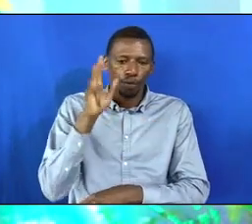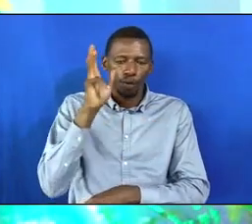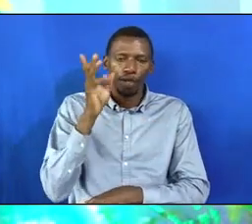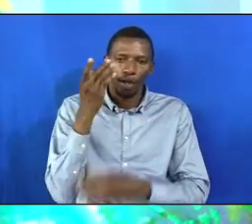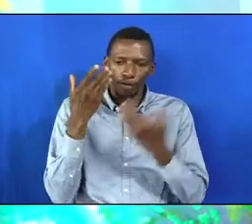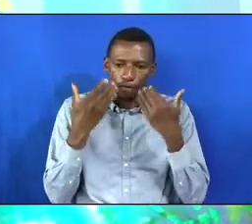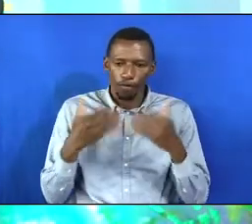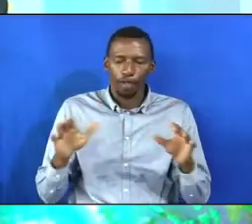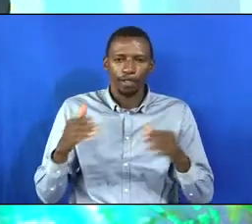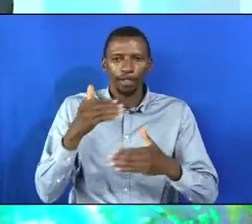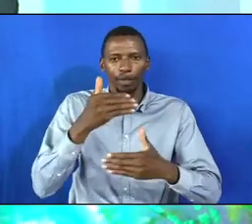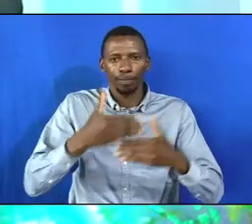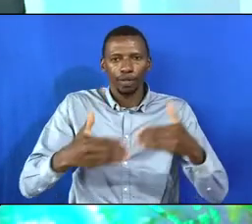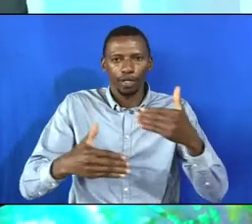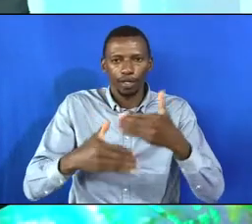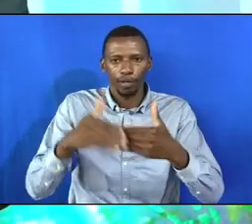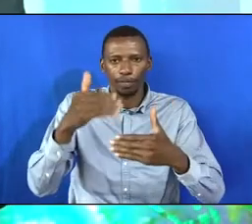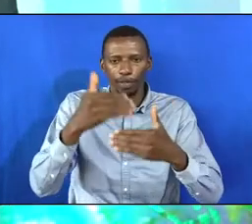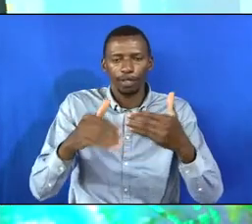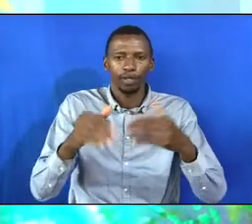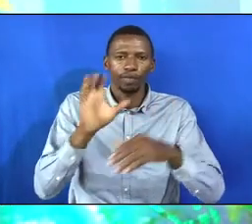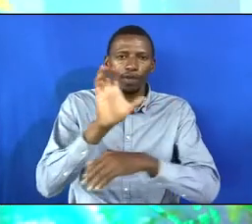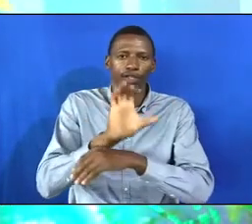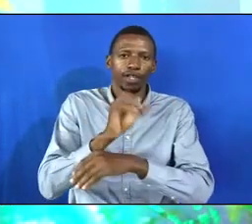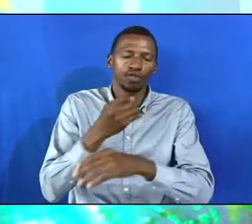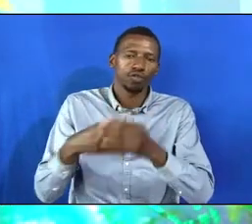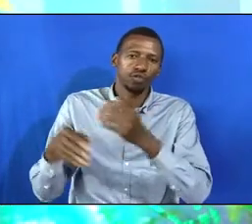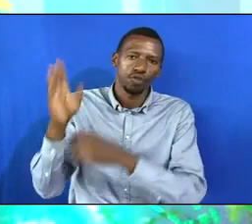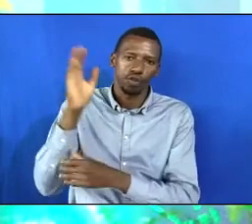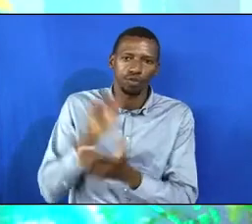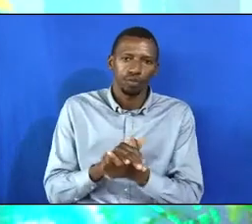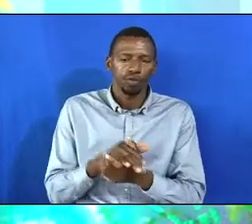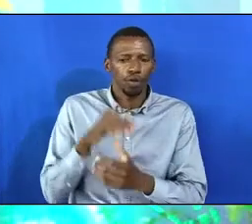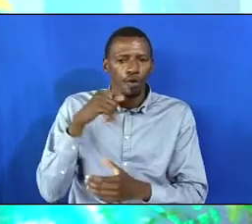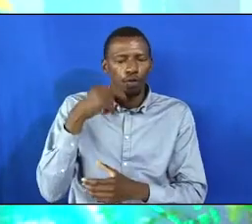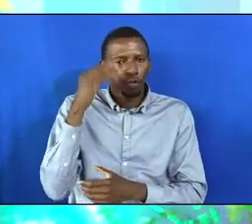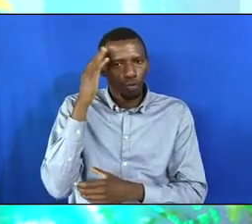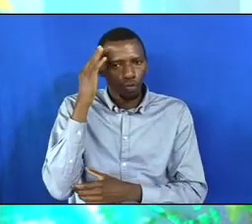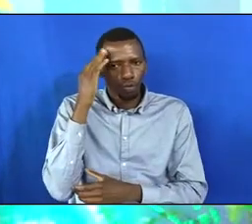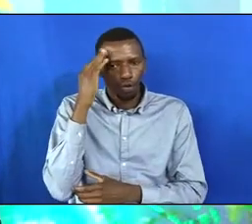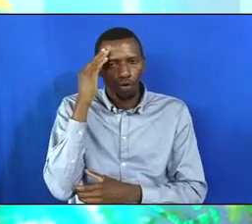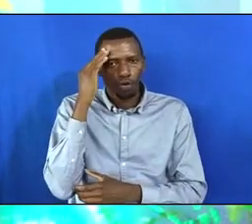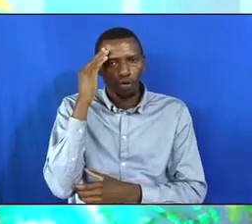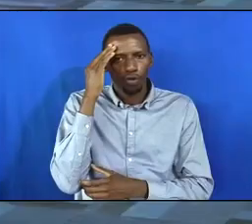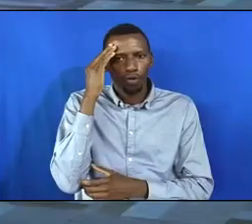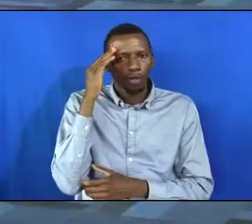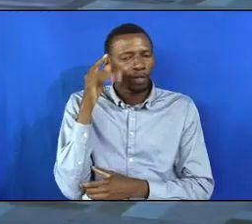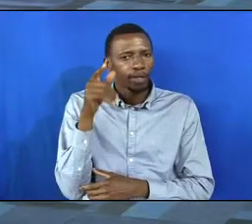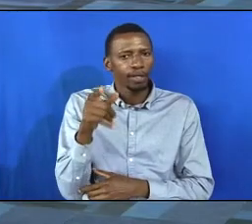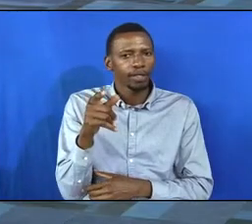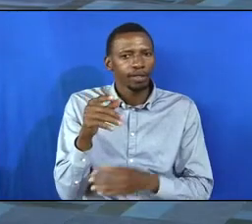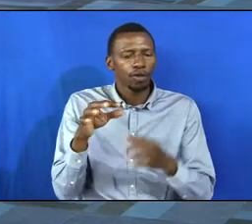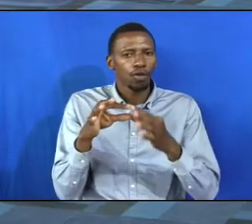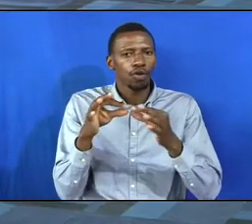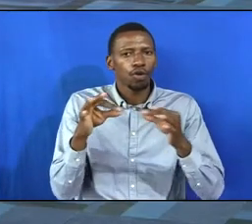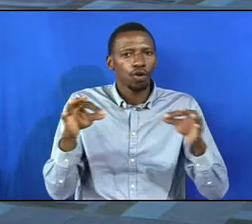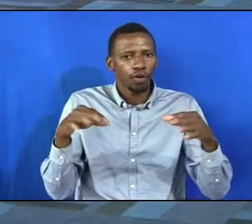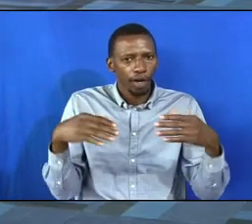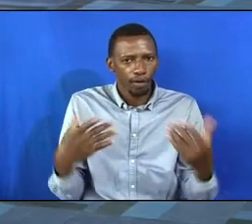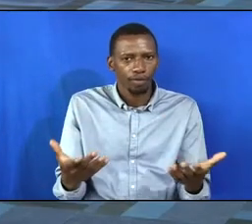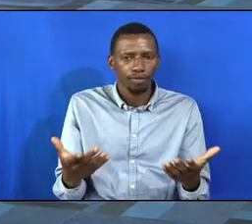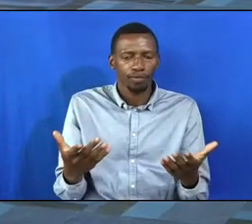Lord. Those of you are acquainted with how long it took. It took several years. I will find out